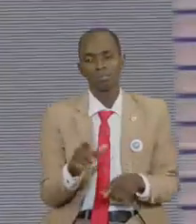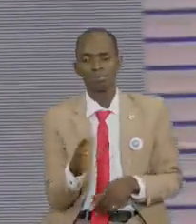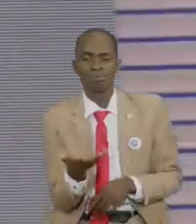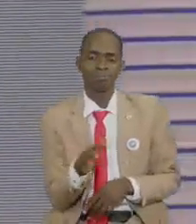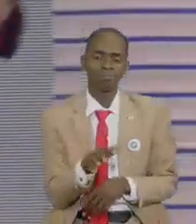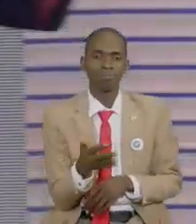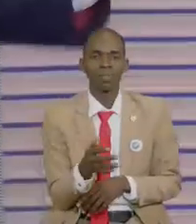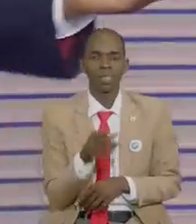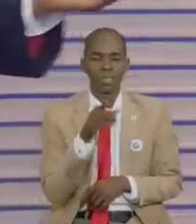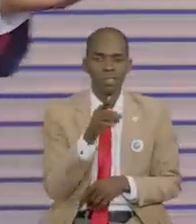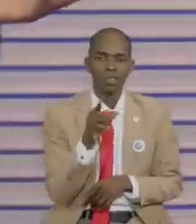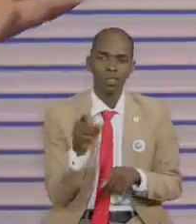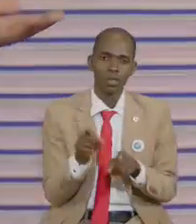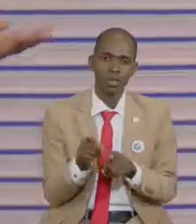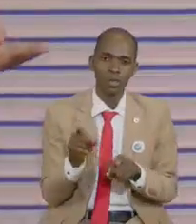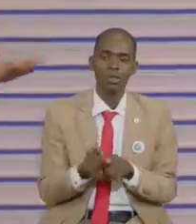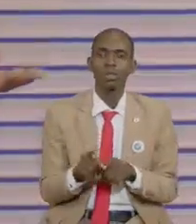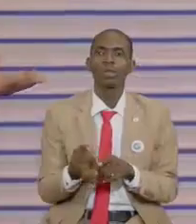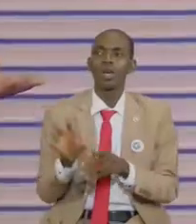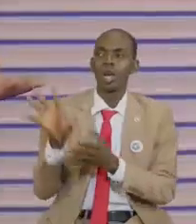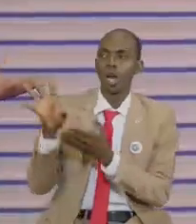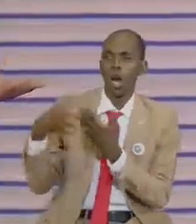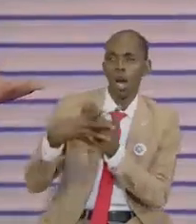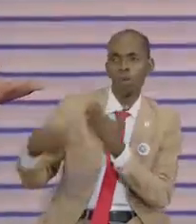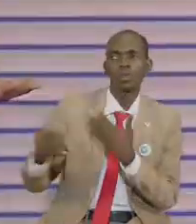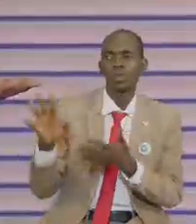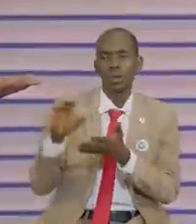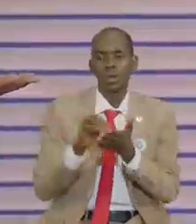has taken over their lifestyle.